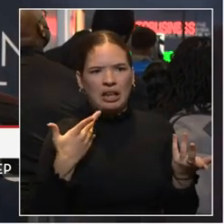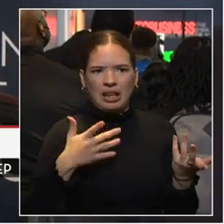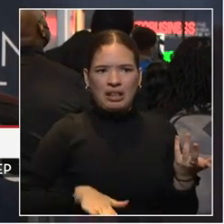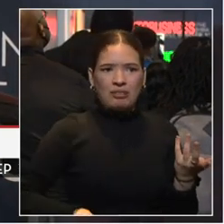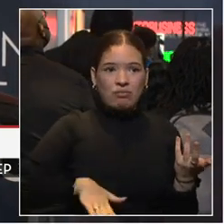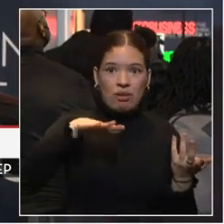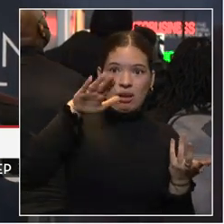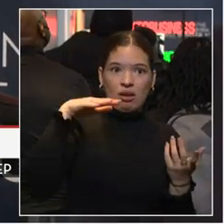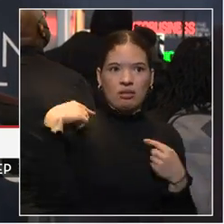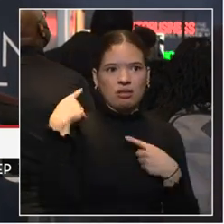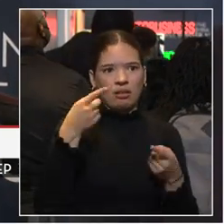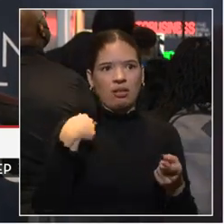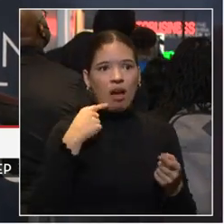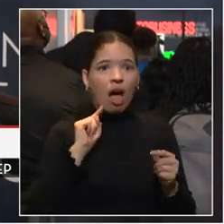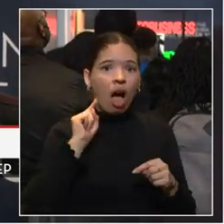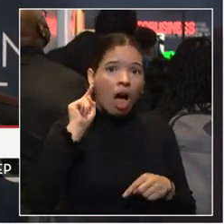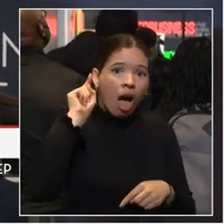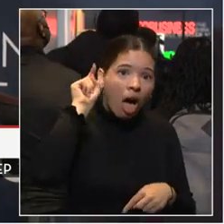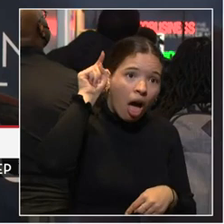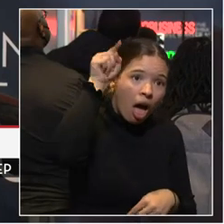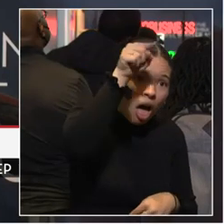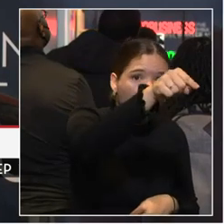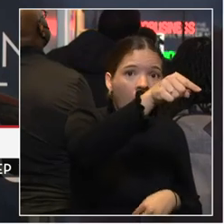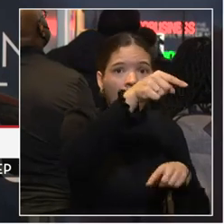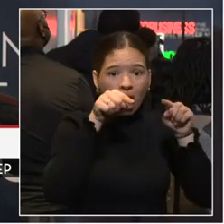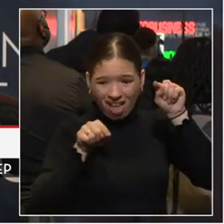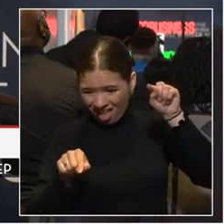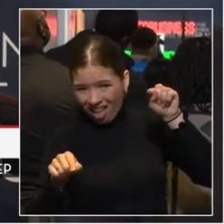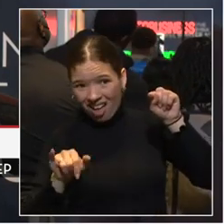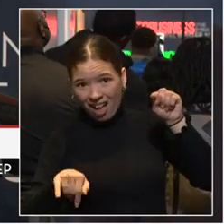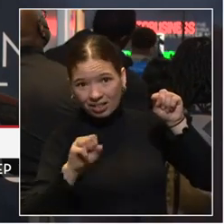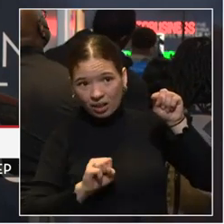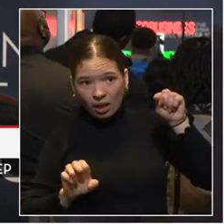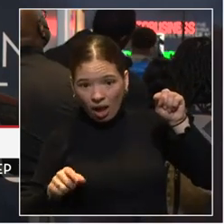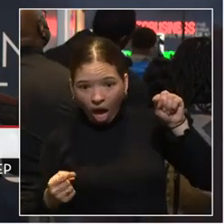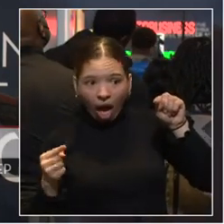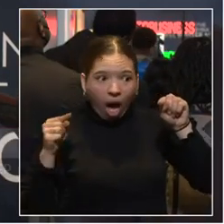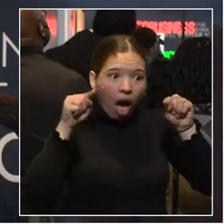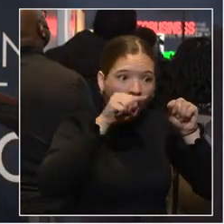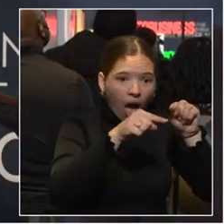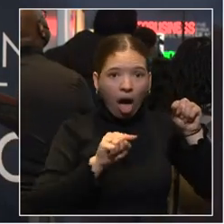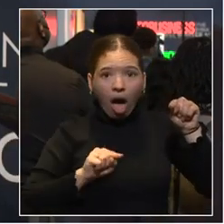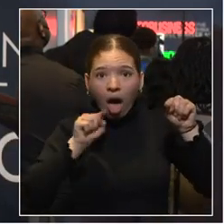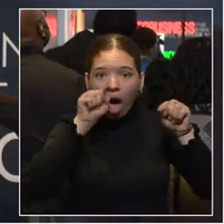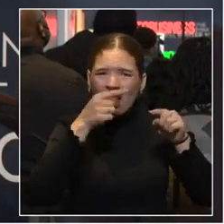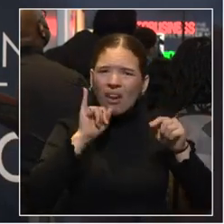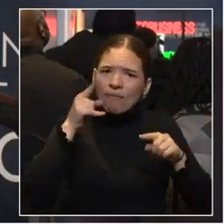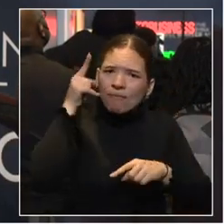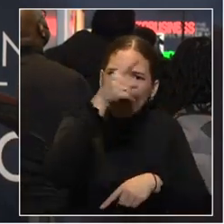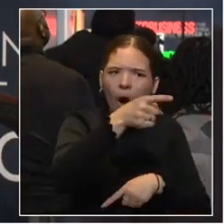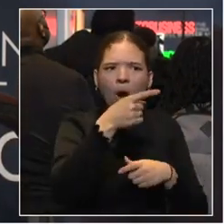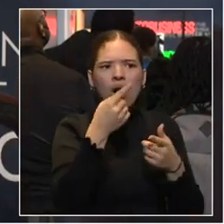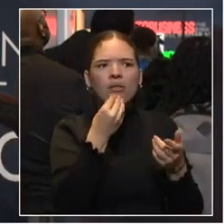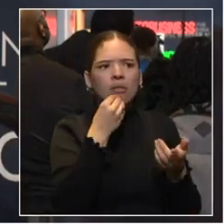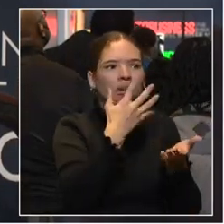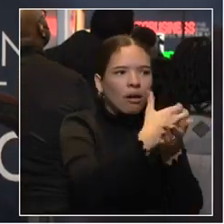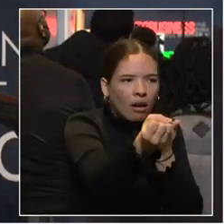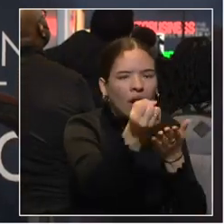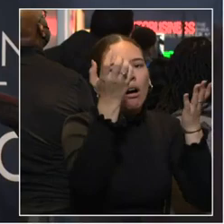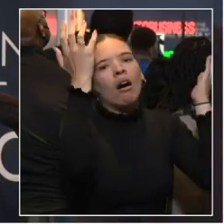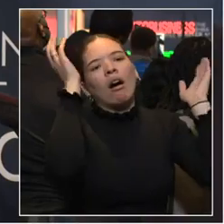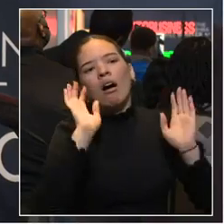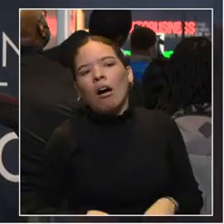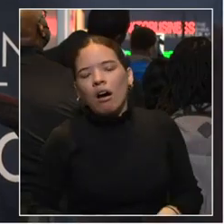to a grocery store and potentially, get there and you're getting the last crop of it. And so for us, the motivation of starting